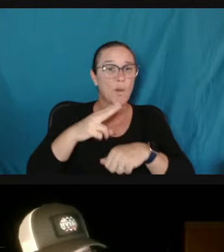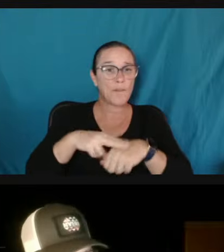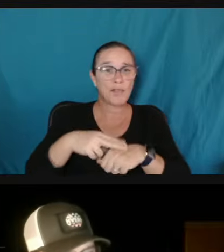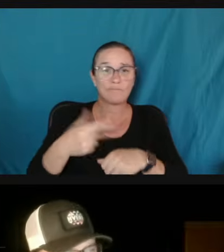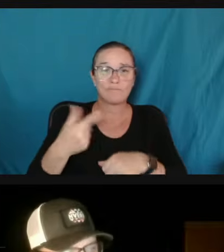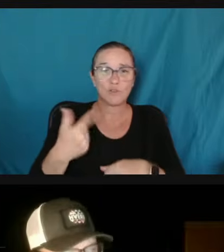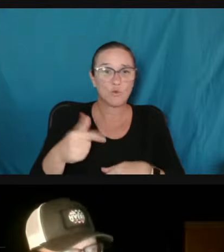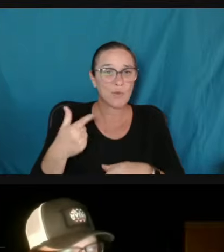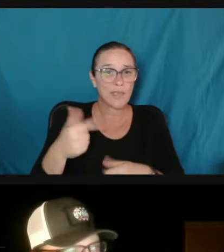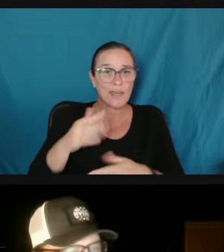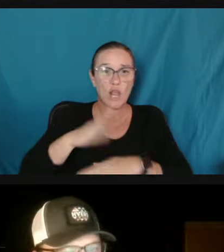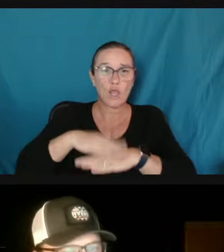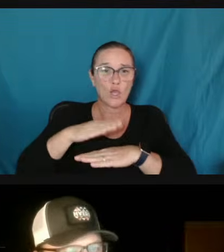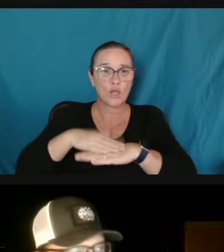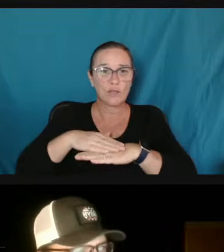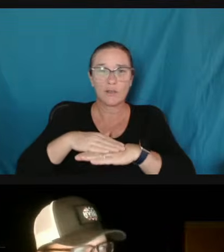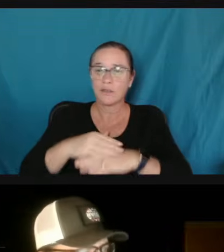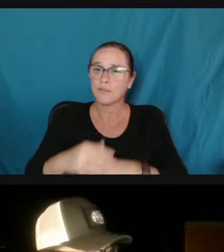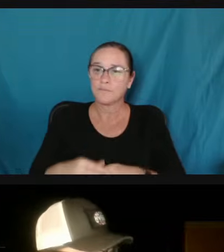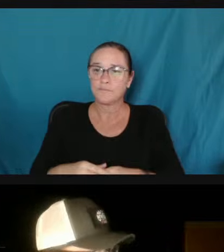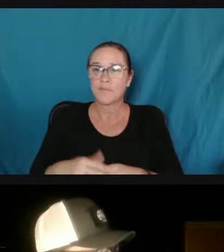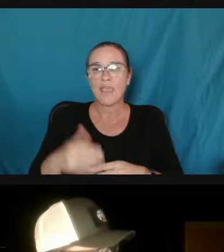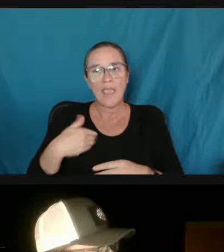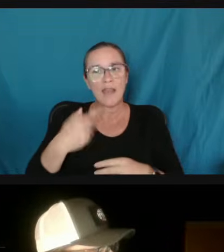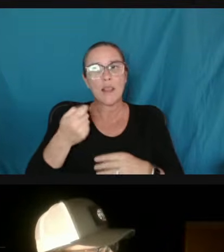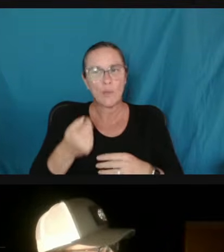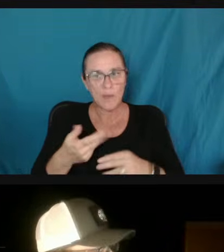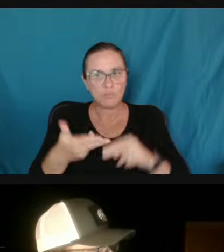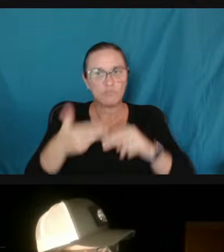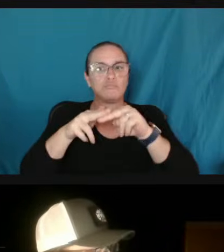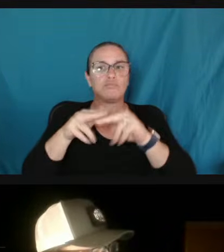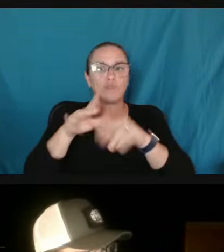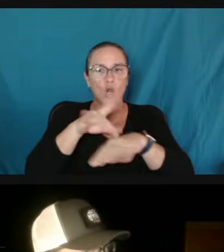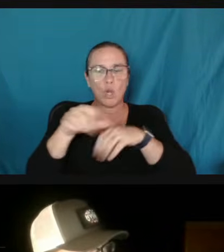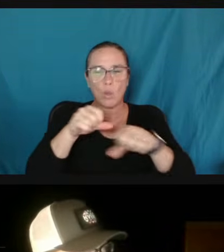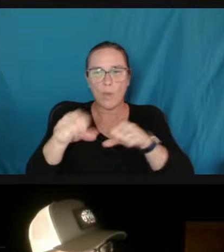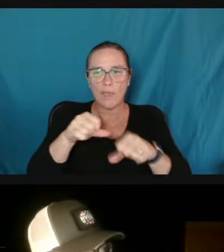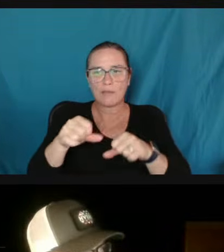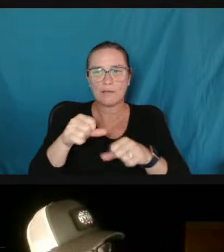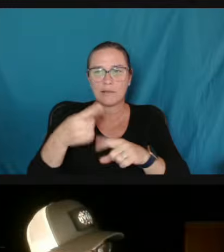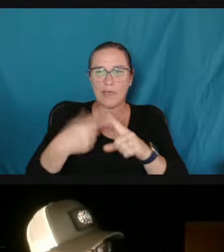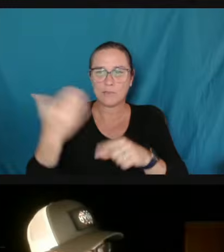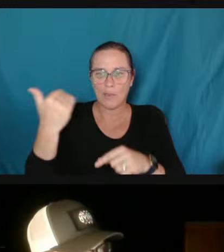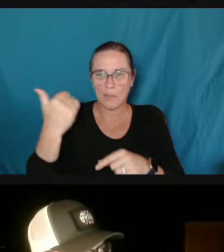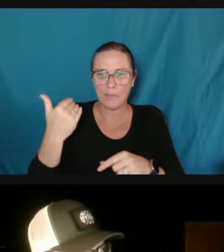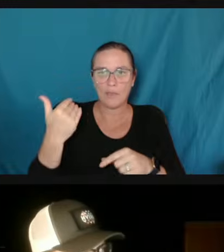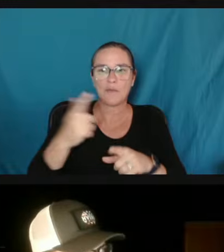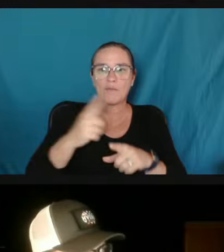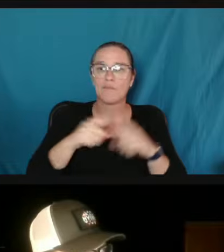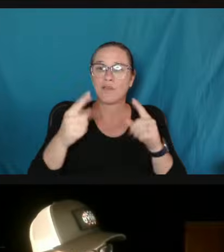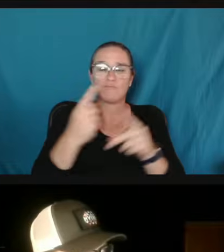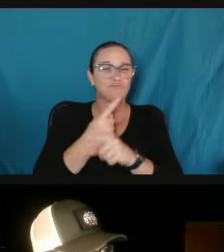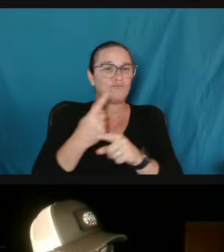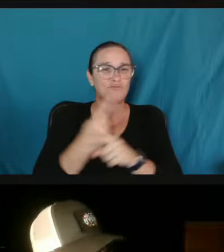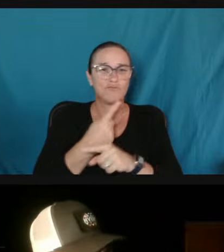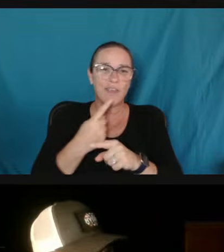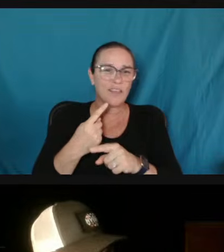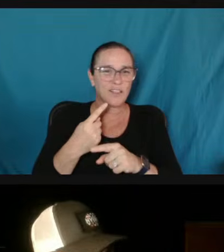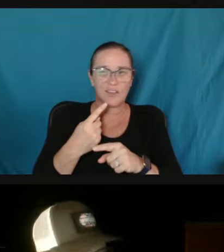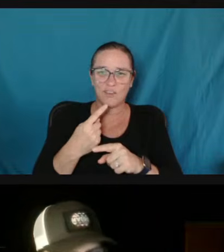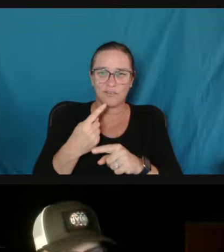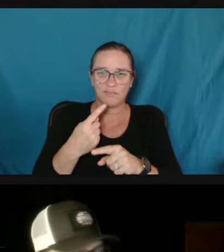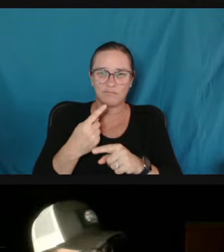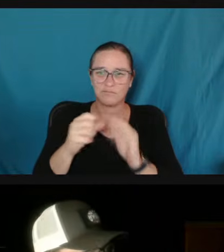levels, having experienced higher earthquakes last month, but still showing all the regular signs of recharge following its